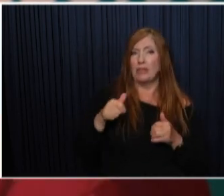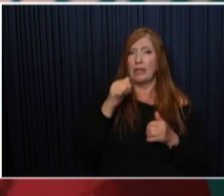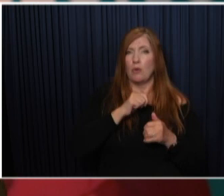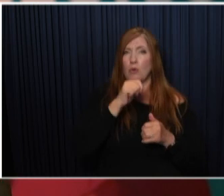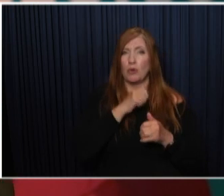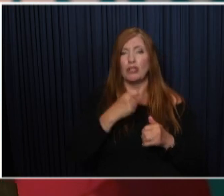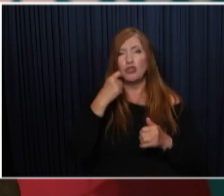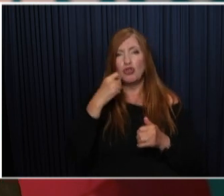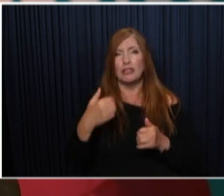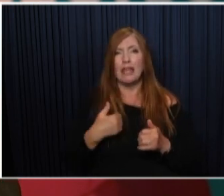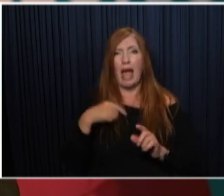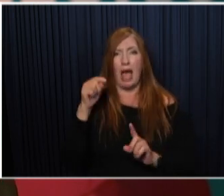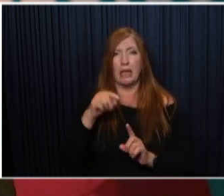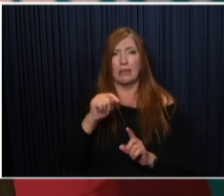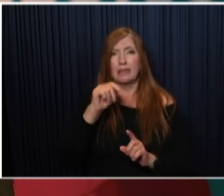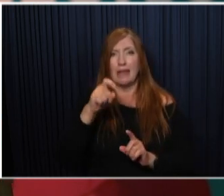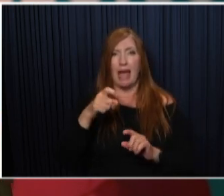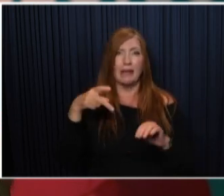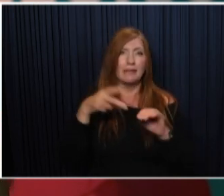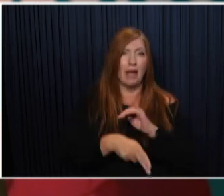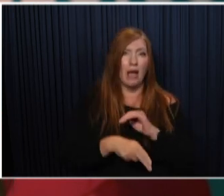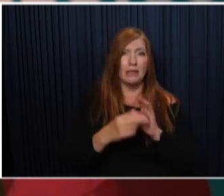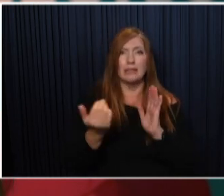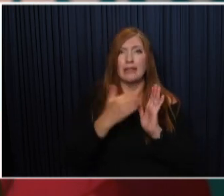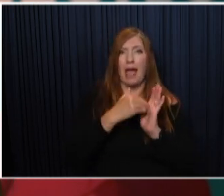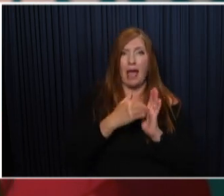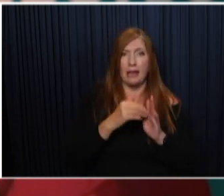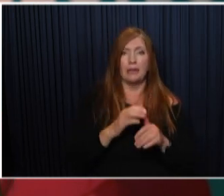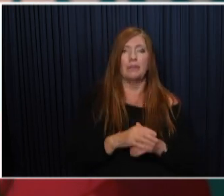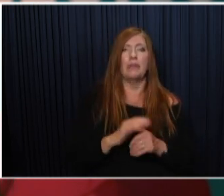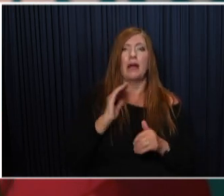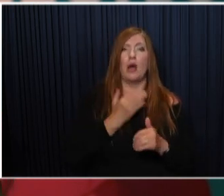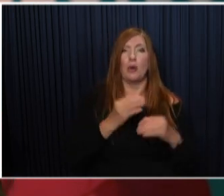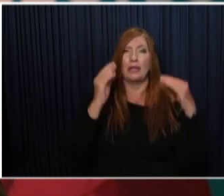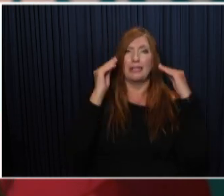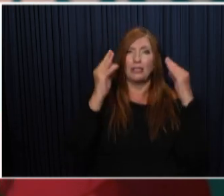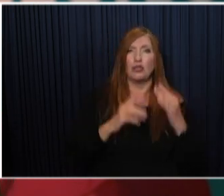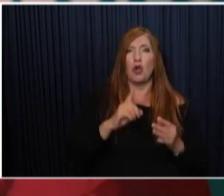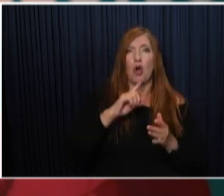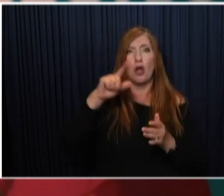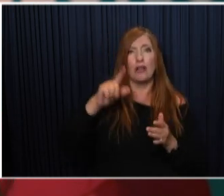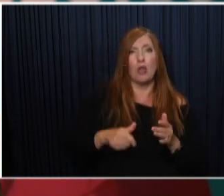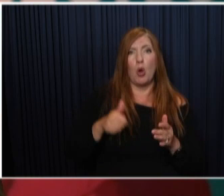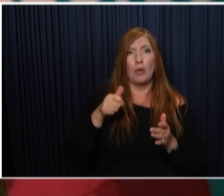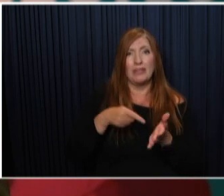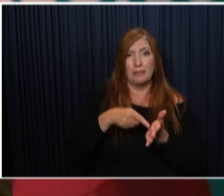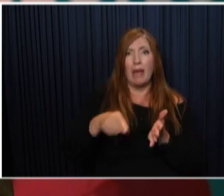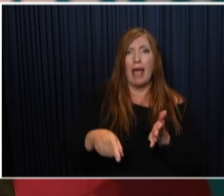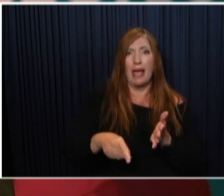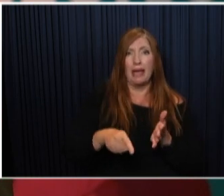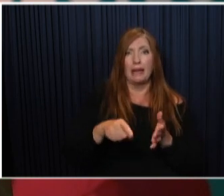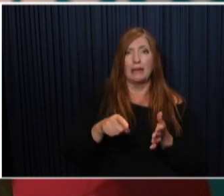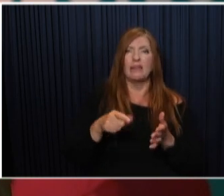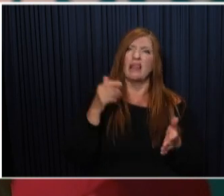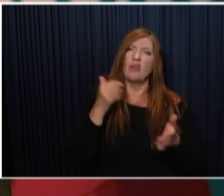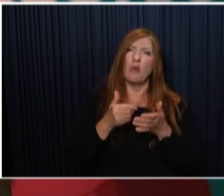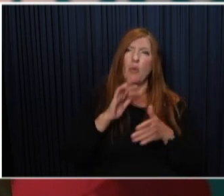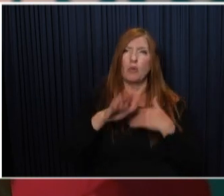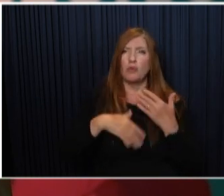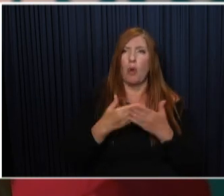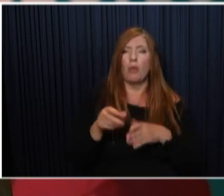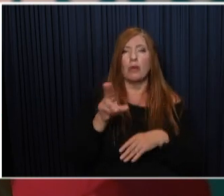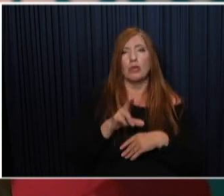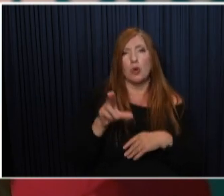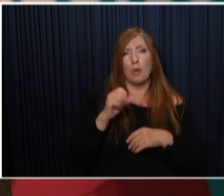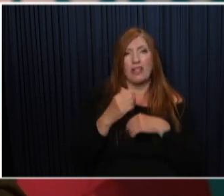had tax cuts again, and our teachers are the lowest paid in almost all of